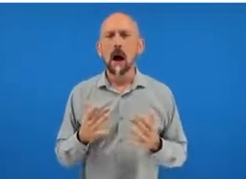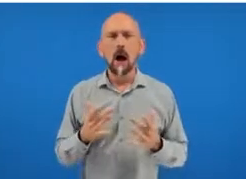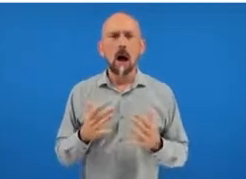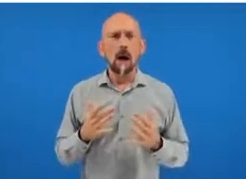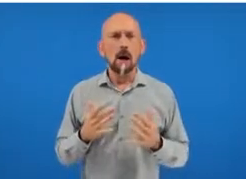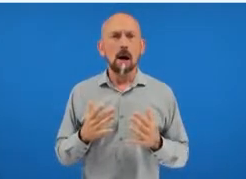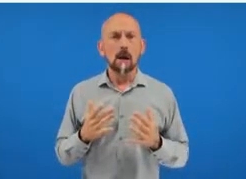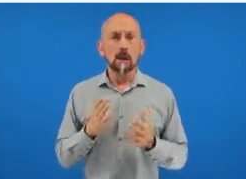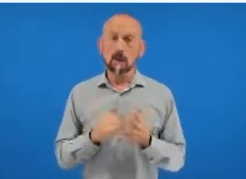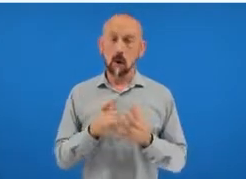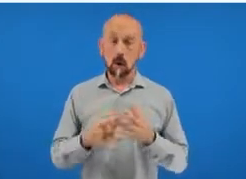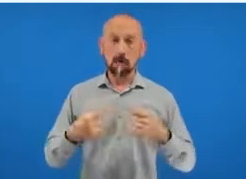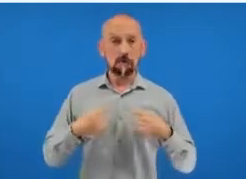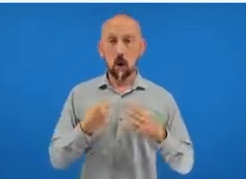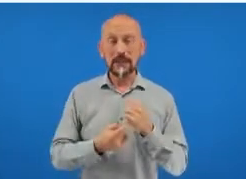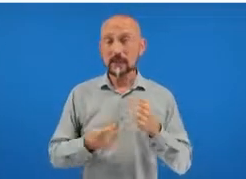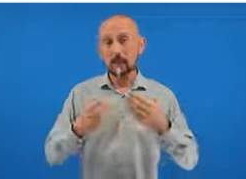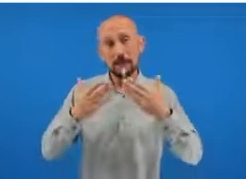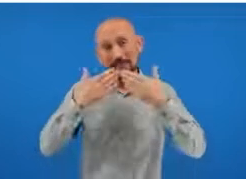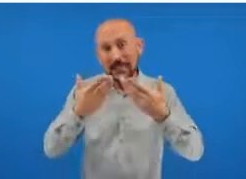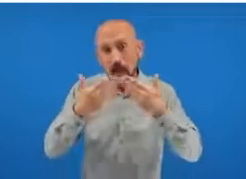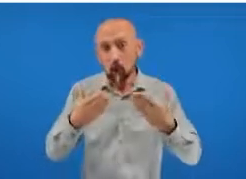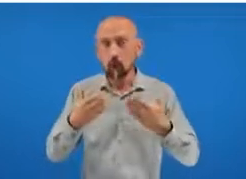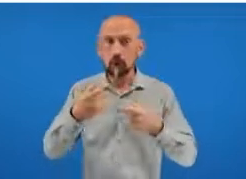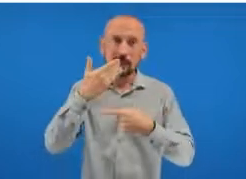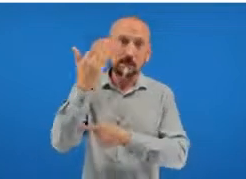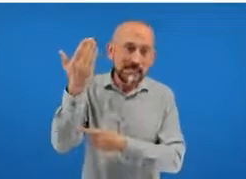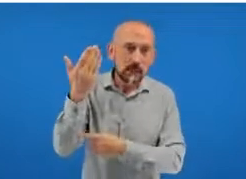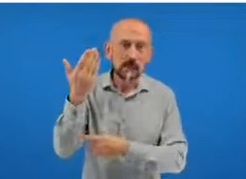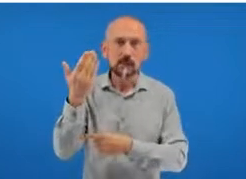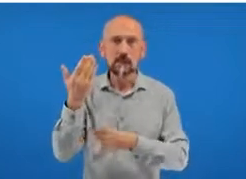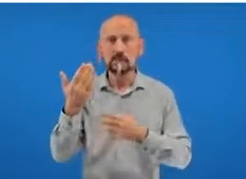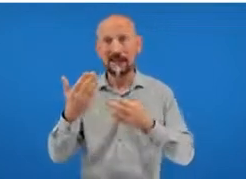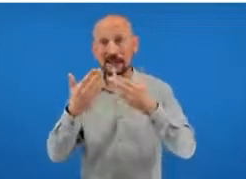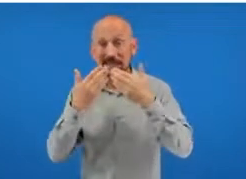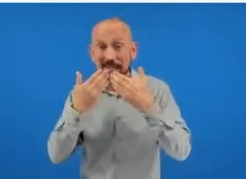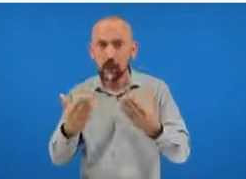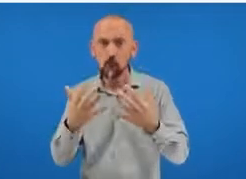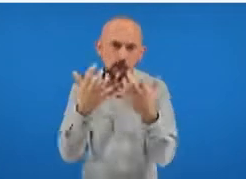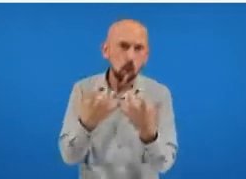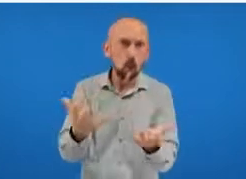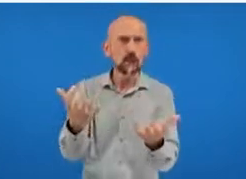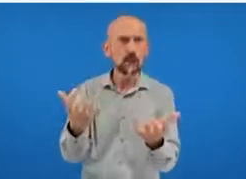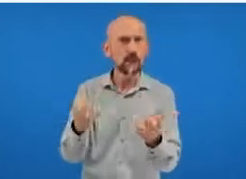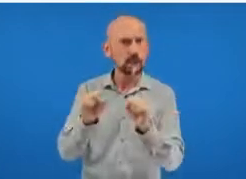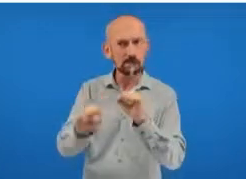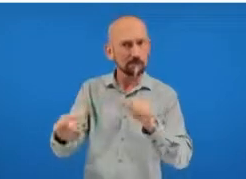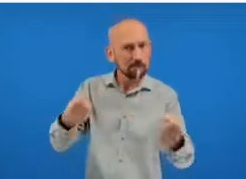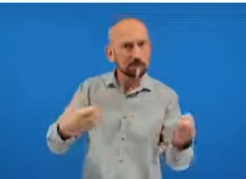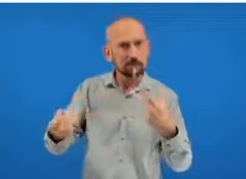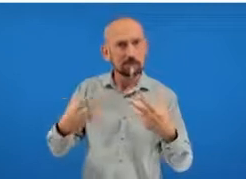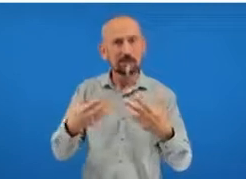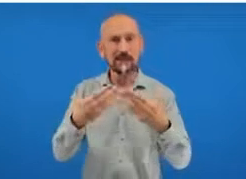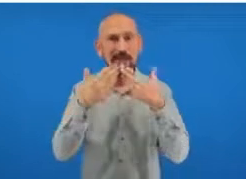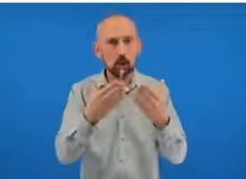just remains for me to say thank you so much to all of our speakers, and thank you so much for our audience for your contributions. Thank you, Paul, Emma,